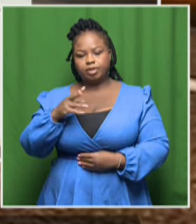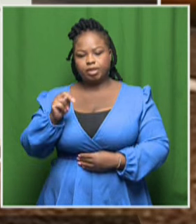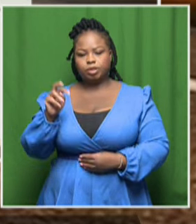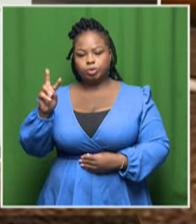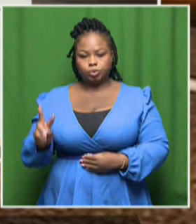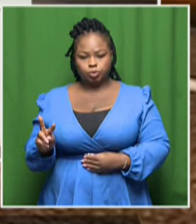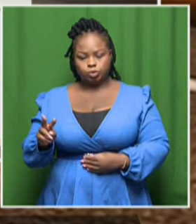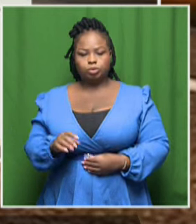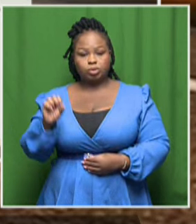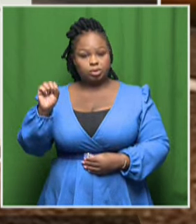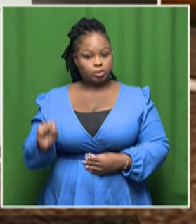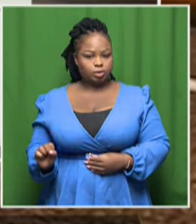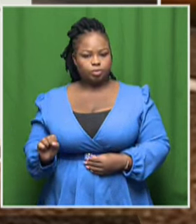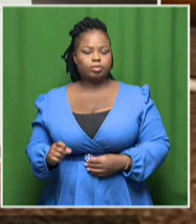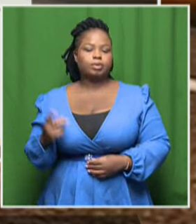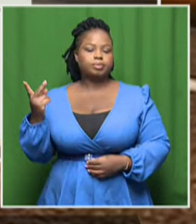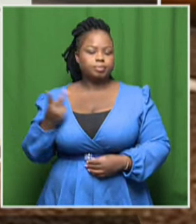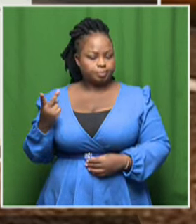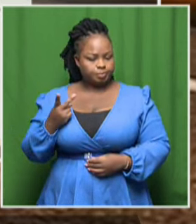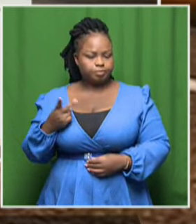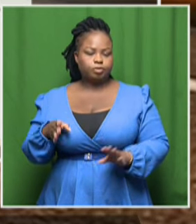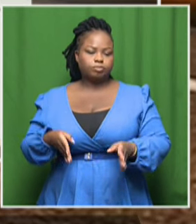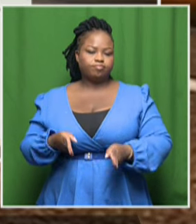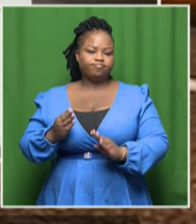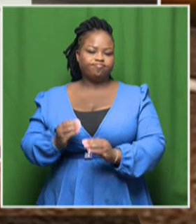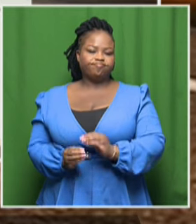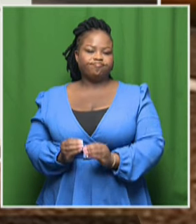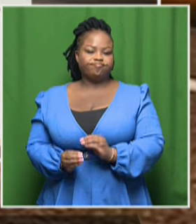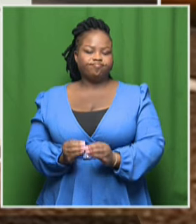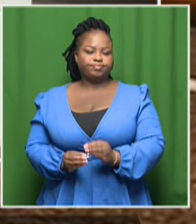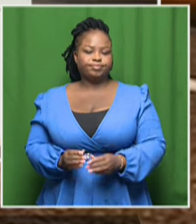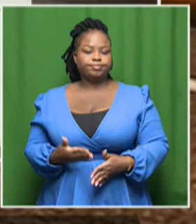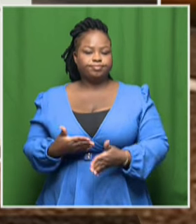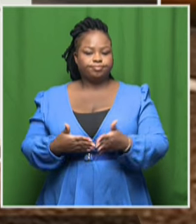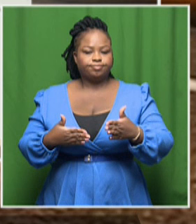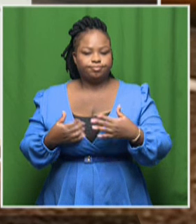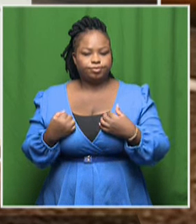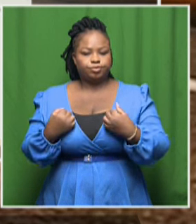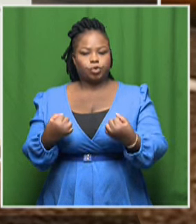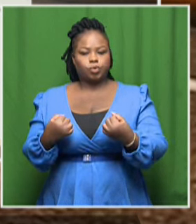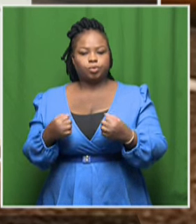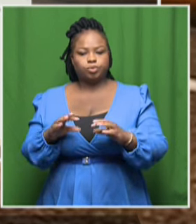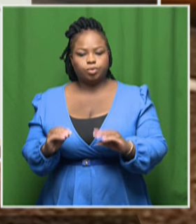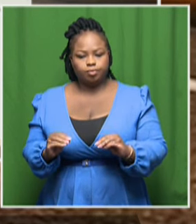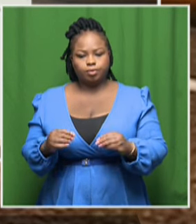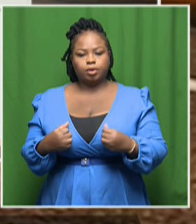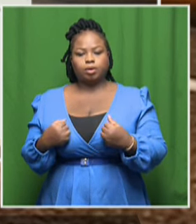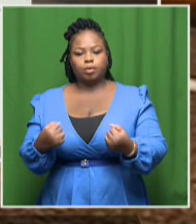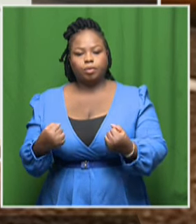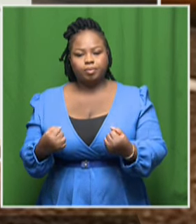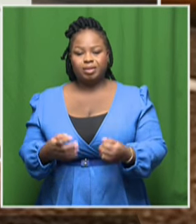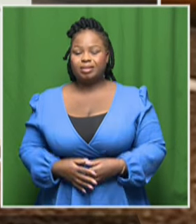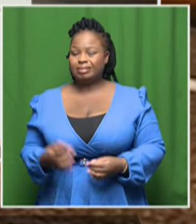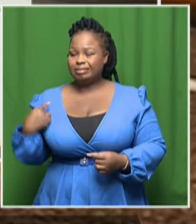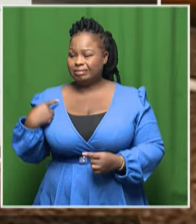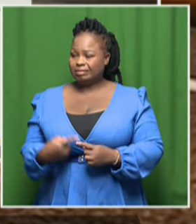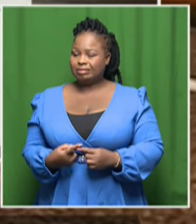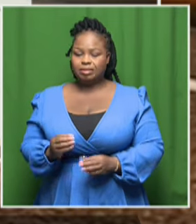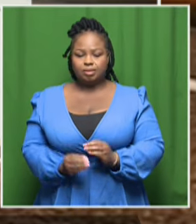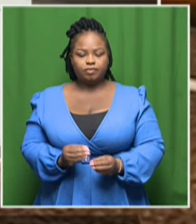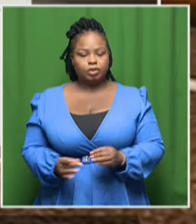M2, just south of Piet Retief, again, roadworks are back with those multiple stop-go controls. The construction's sort of been in through the holiday periods,